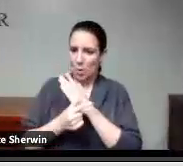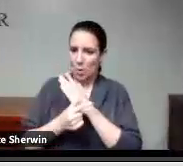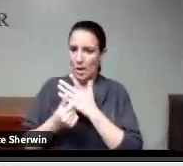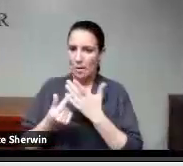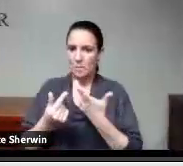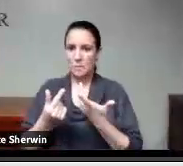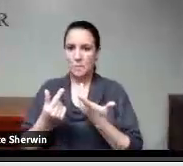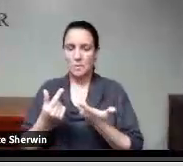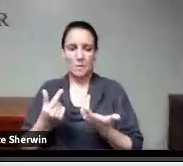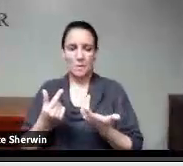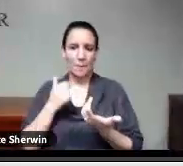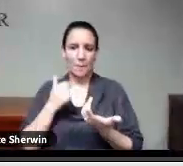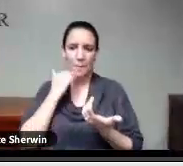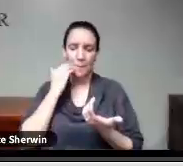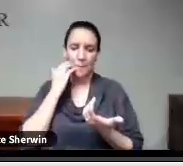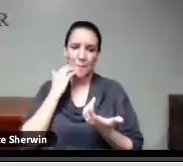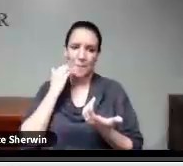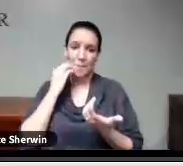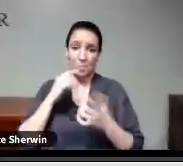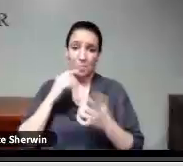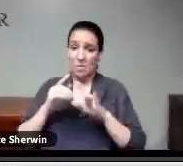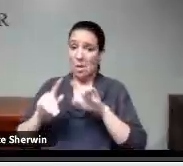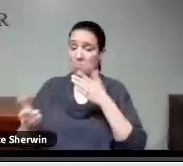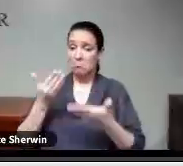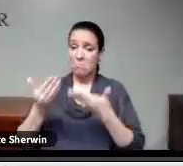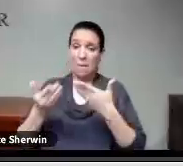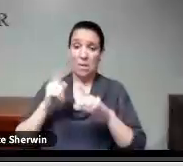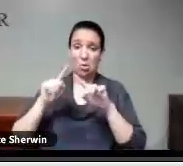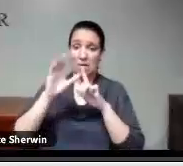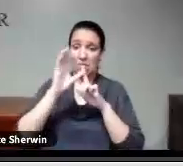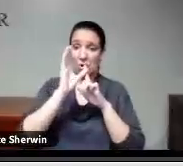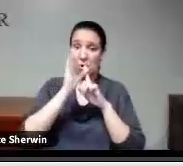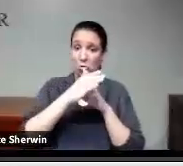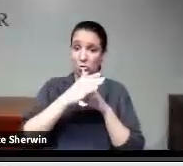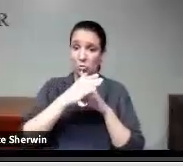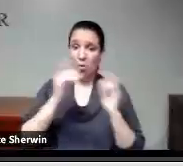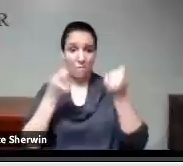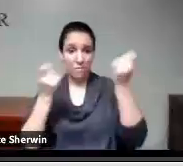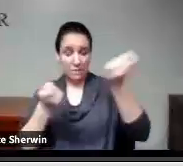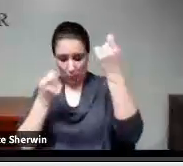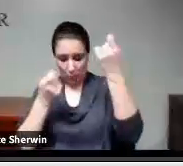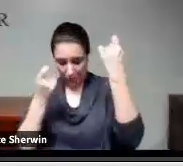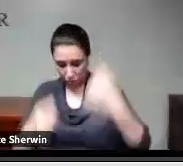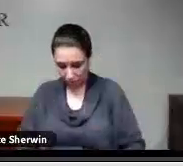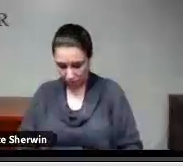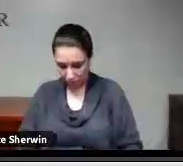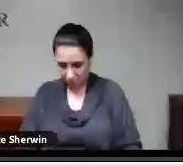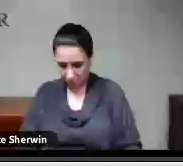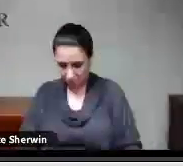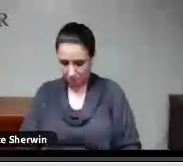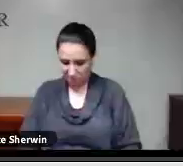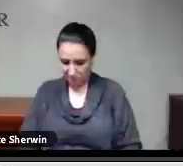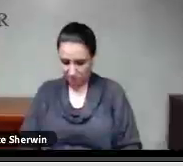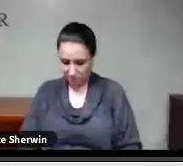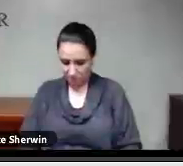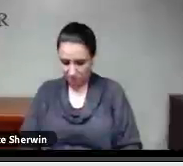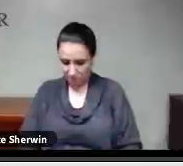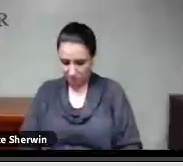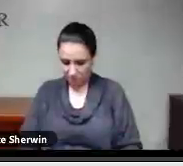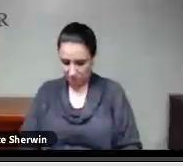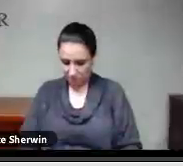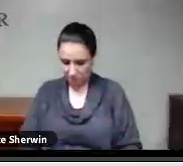even cultural festivities and events that will be open to our communities. That's the level 3 kind of